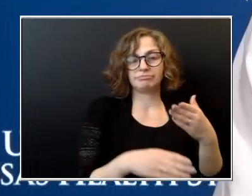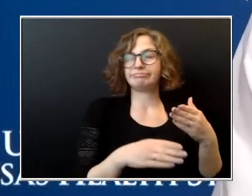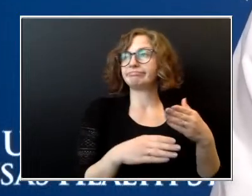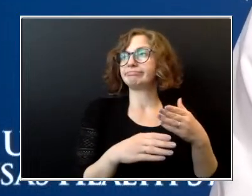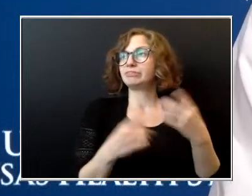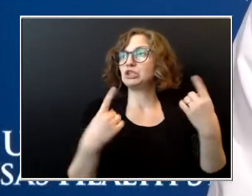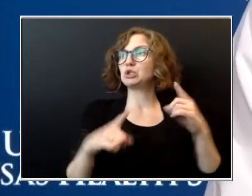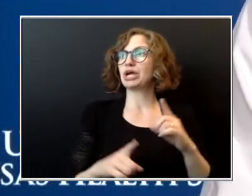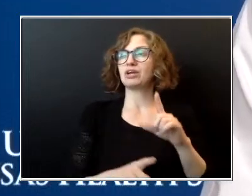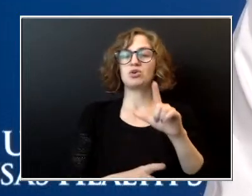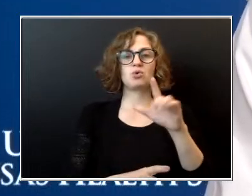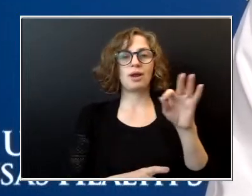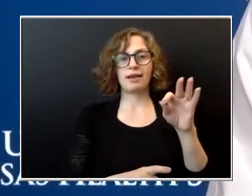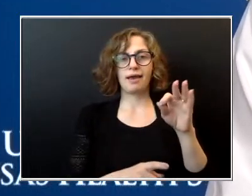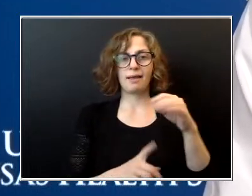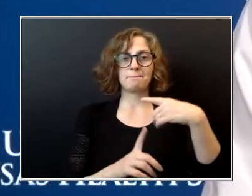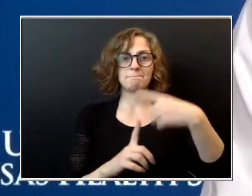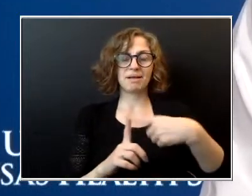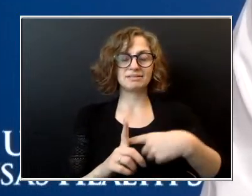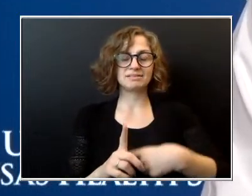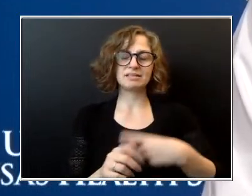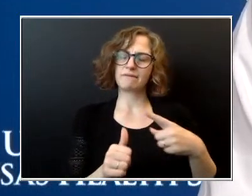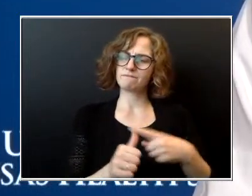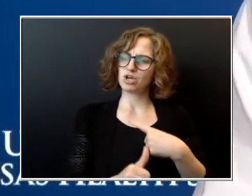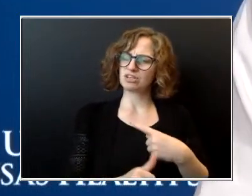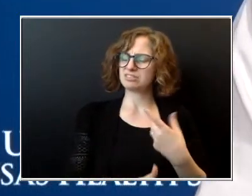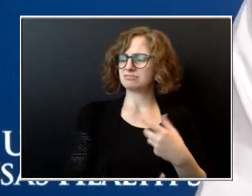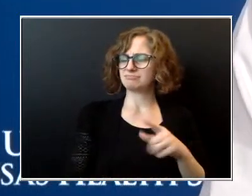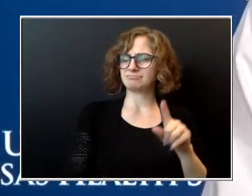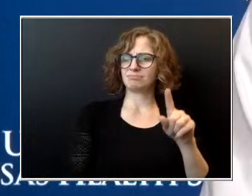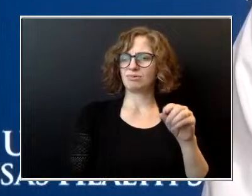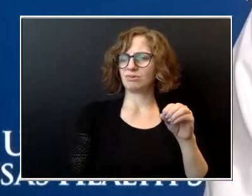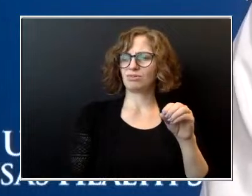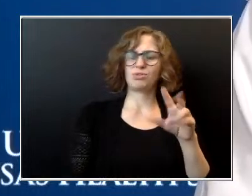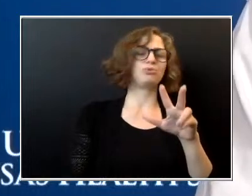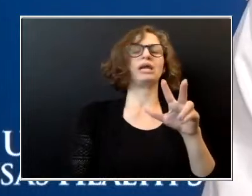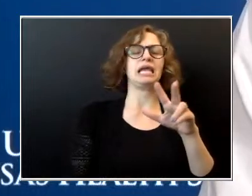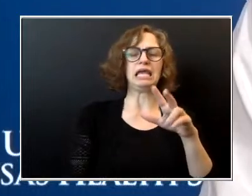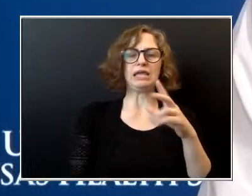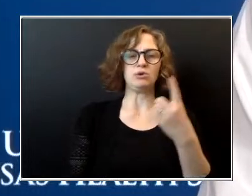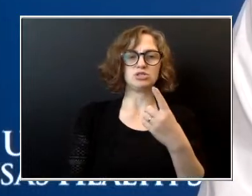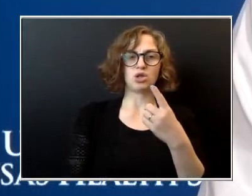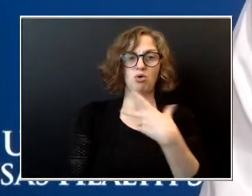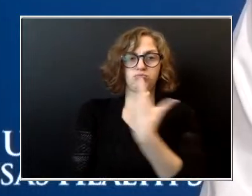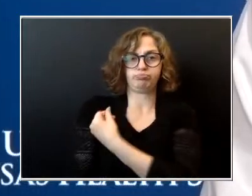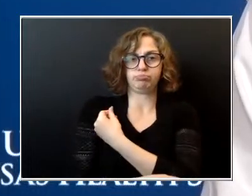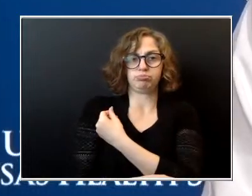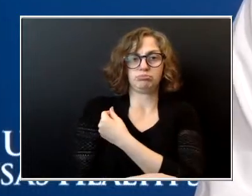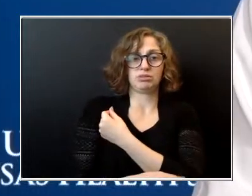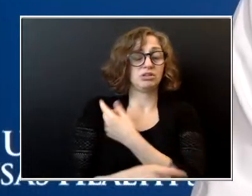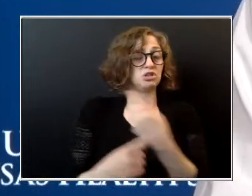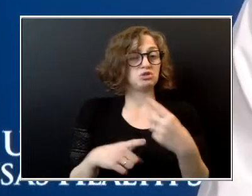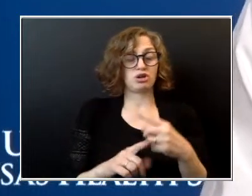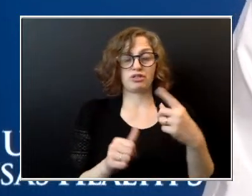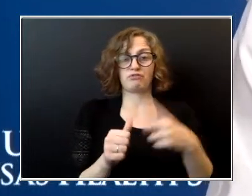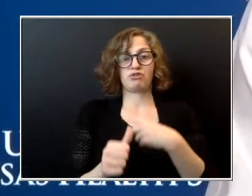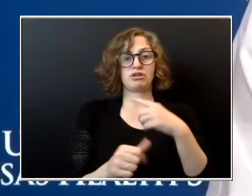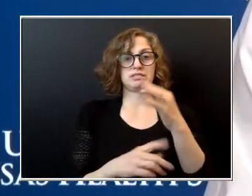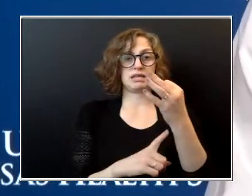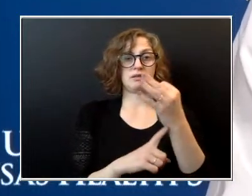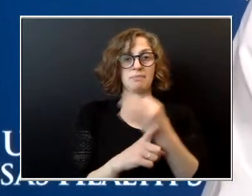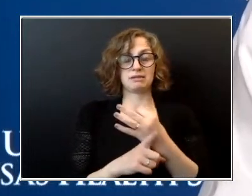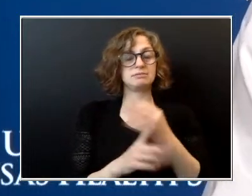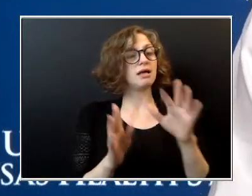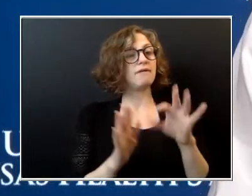were within 9 months. You know, what they found was that there were no adverse side effects. It